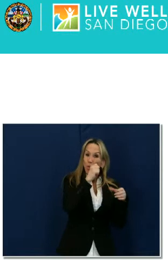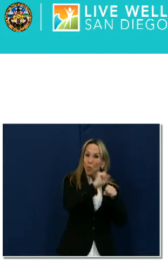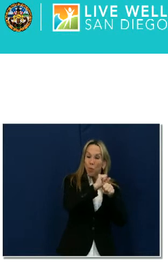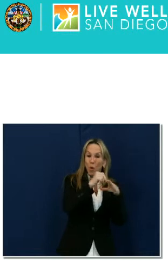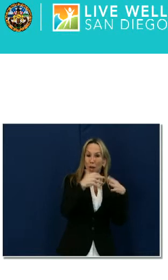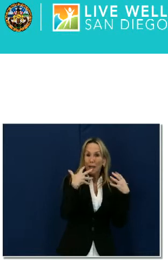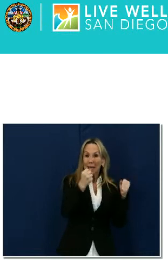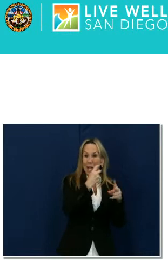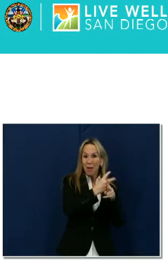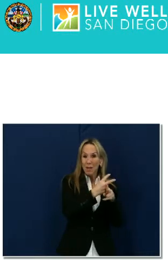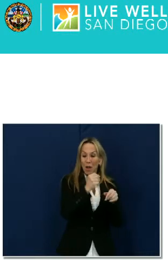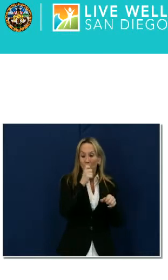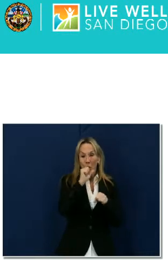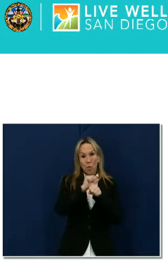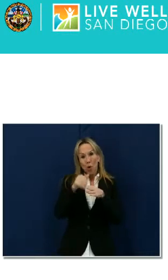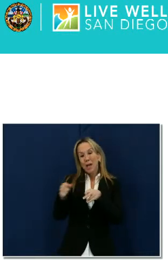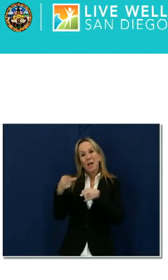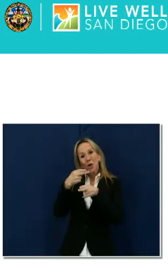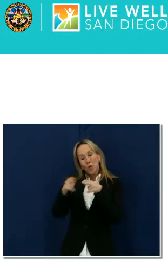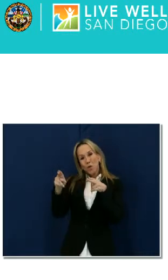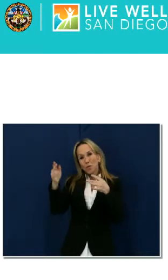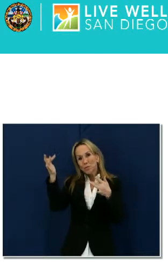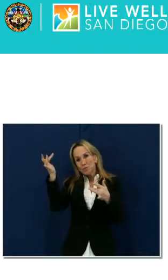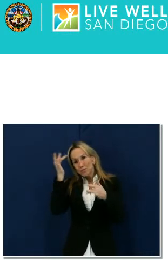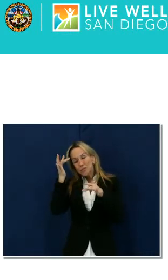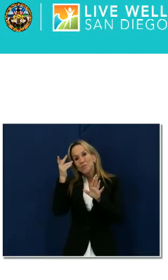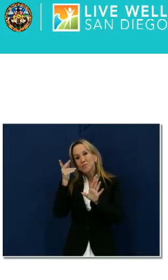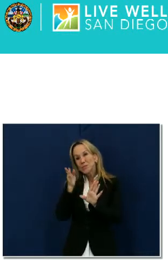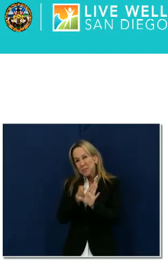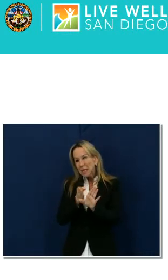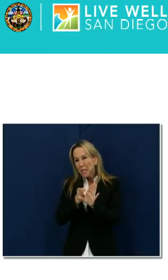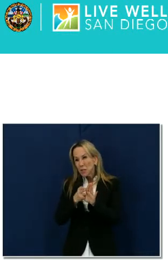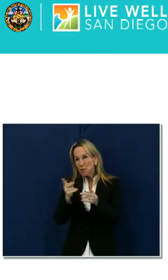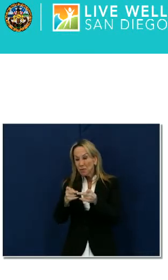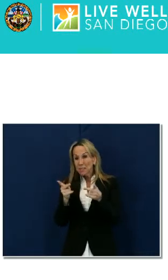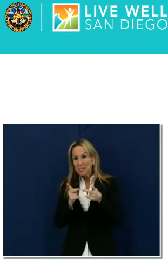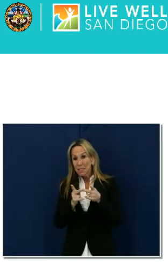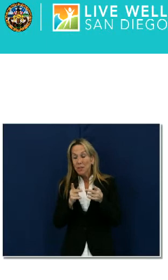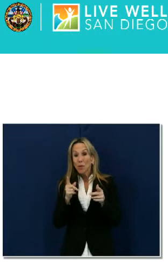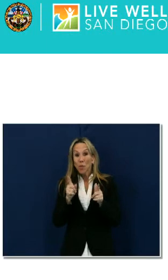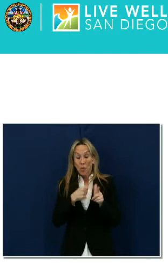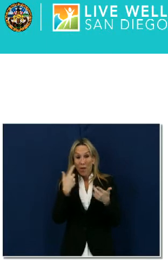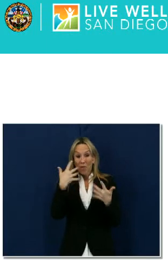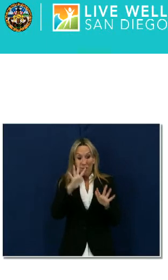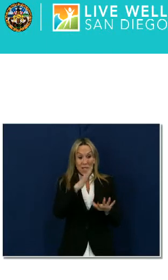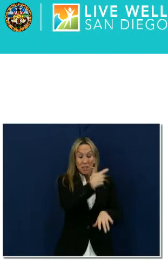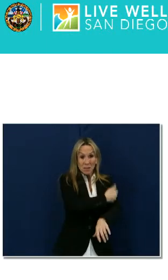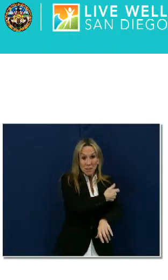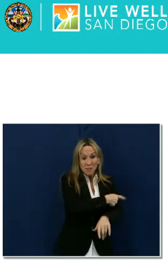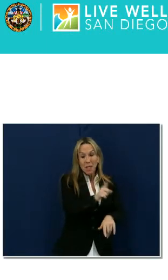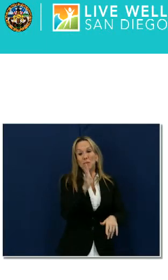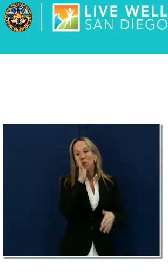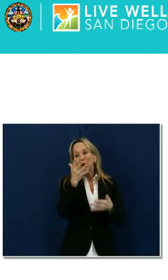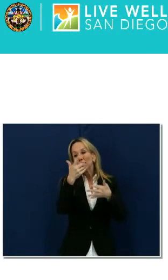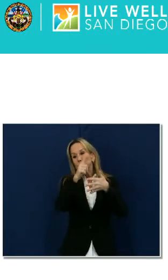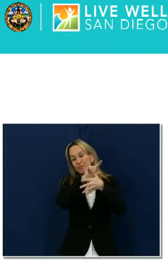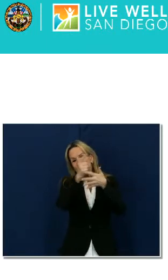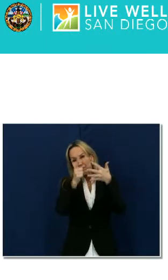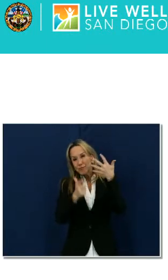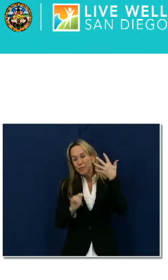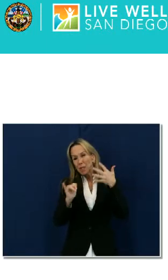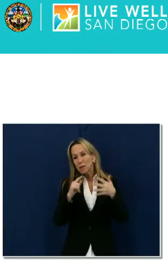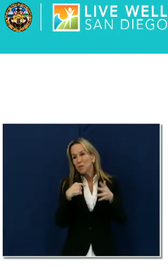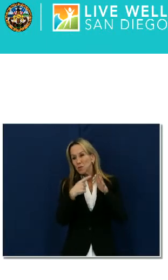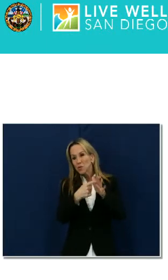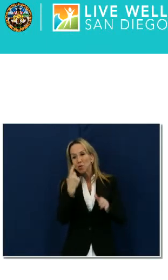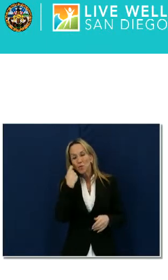and psychiatric facilities. And then after we complete this, then we will go down the line that we've shared with you and the sequencing of what we have